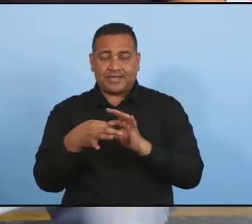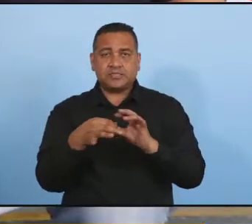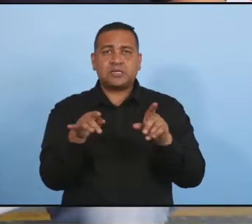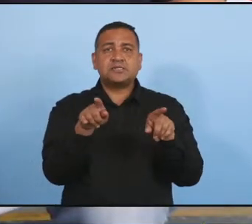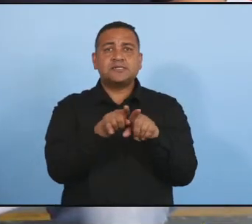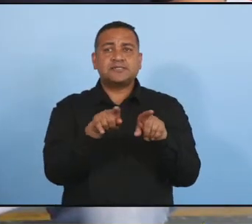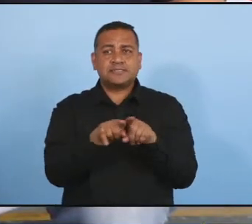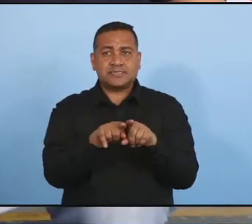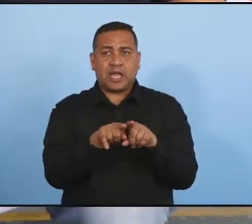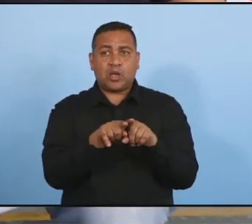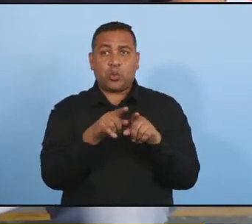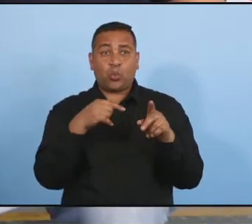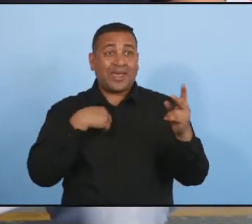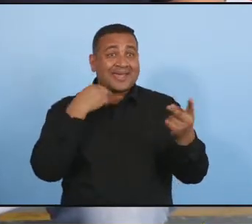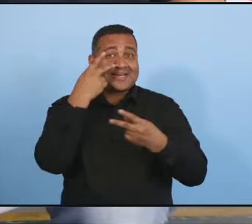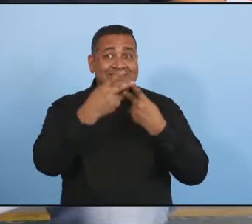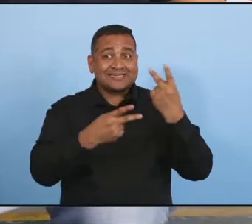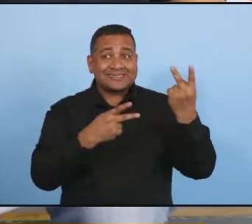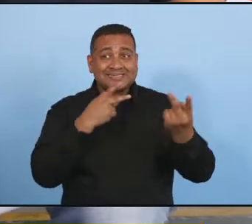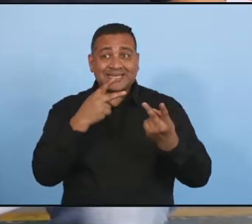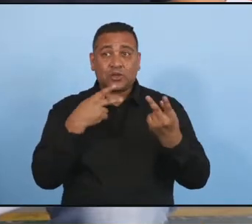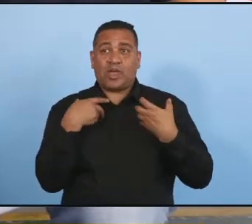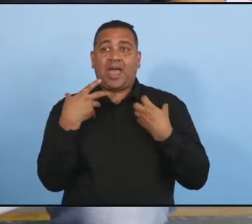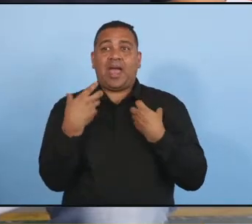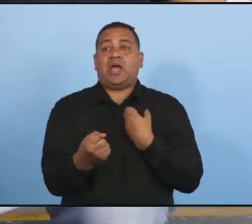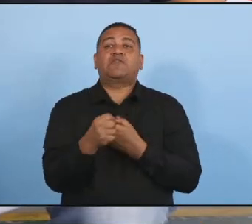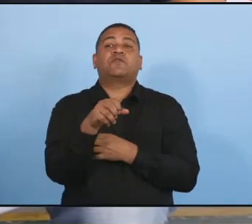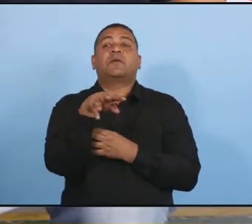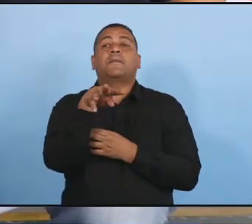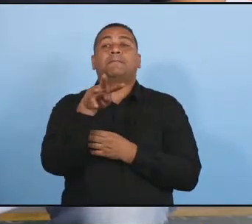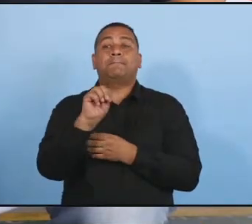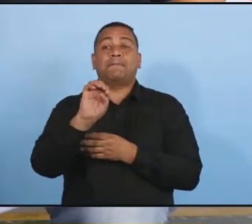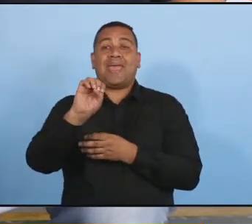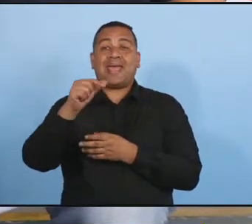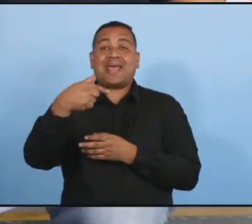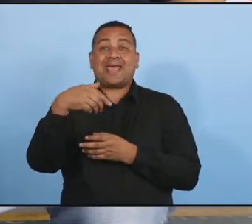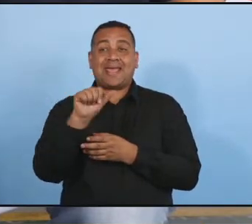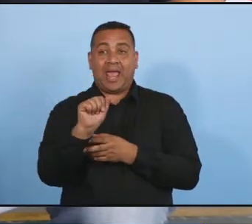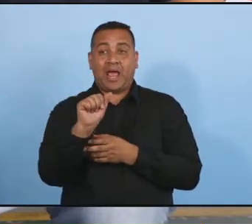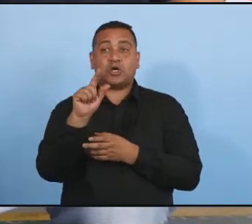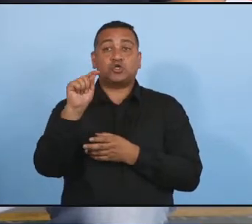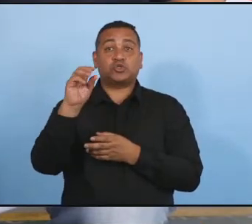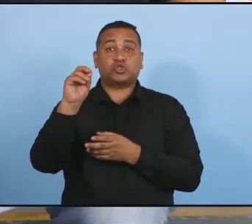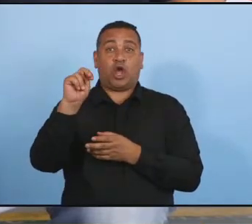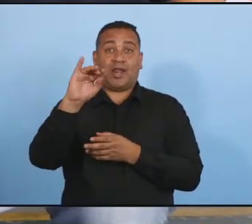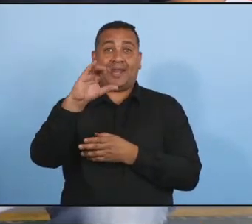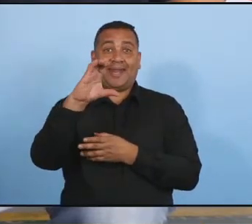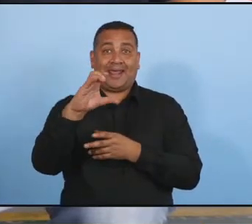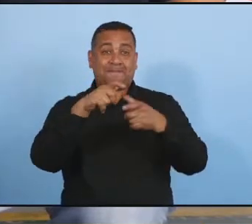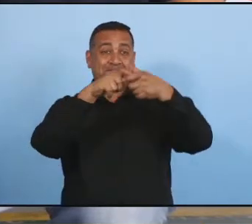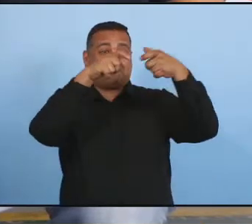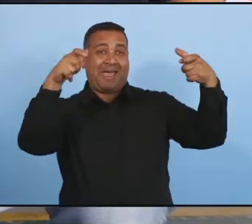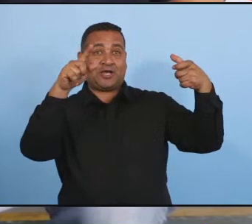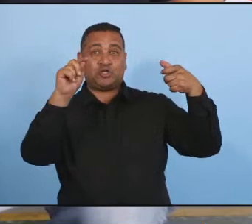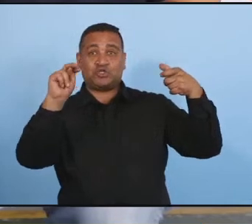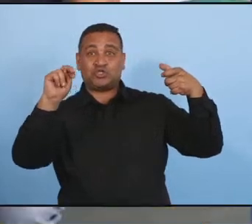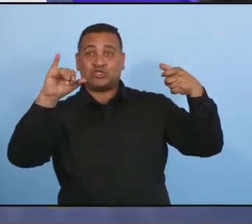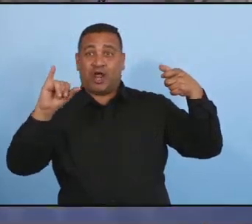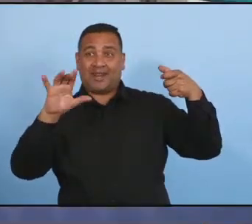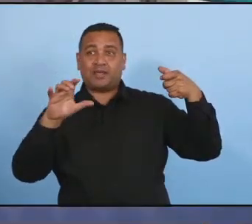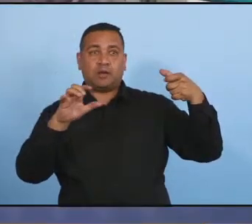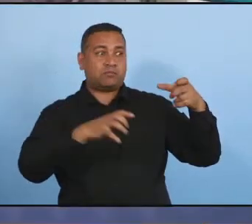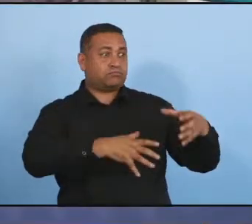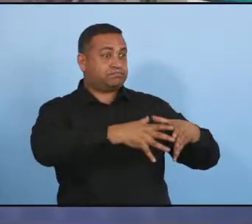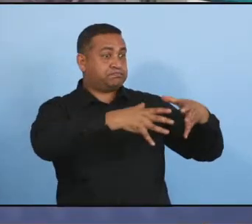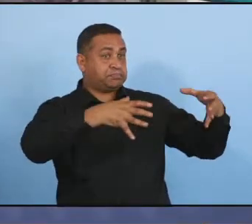plain sight, you have Megatronics in front of you, not realizing that you're actually programming this thing, this